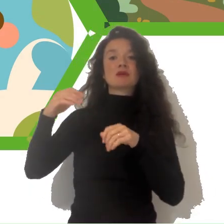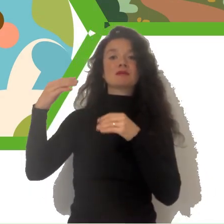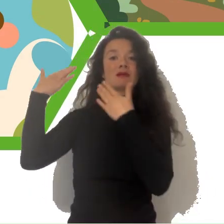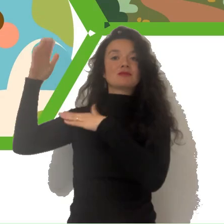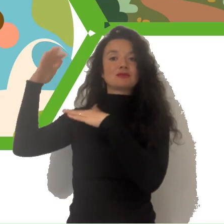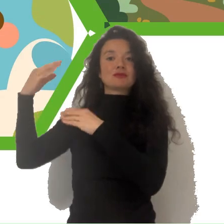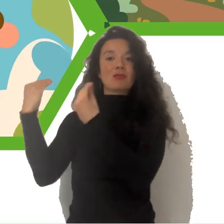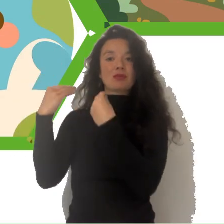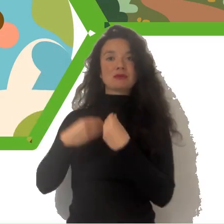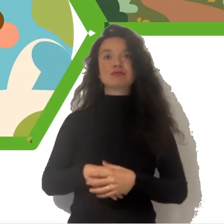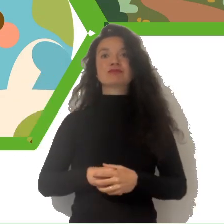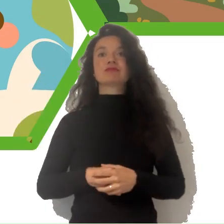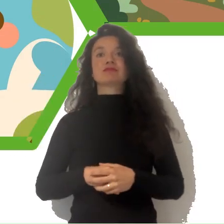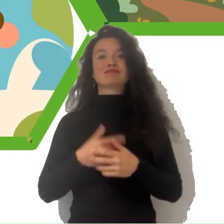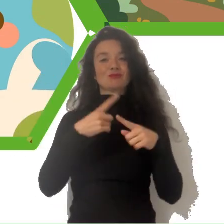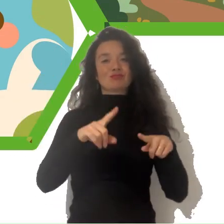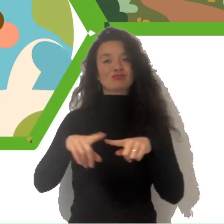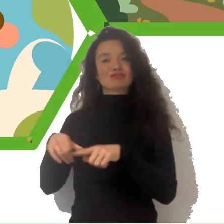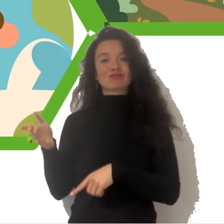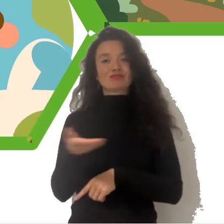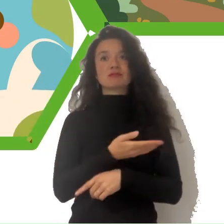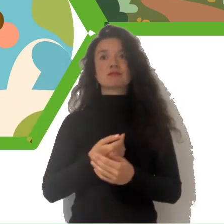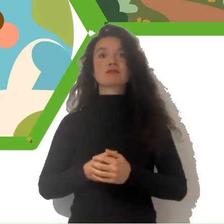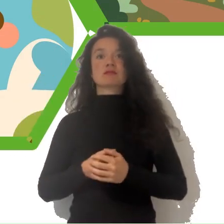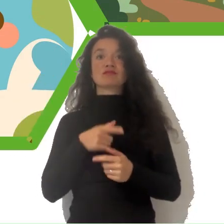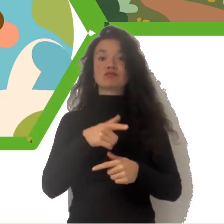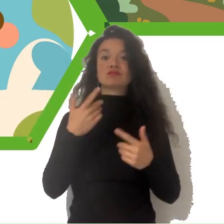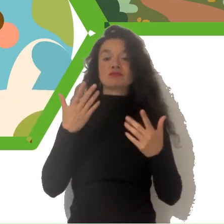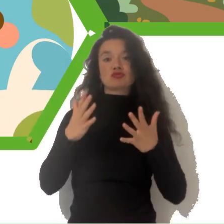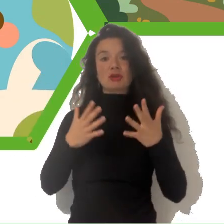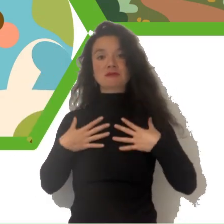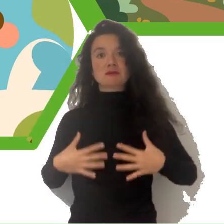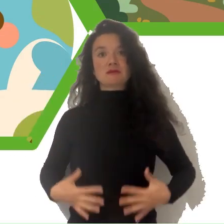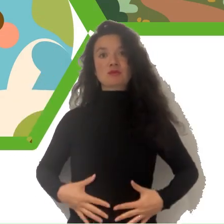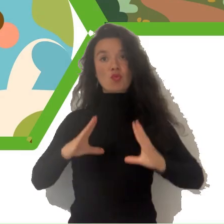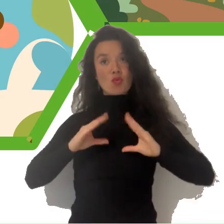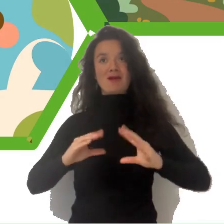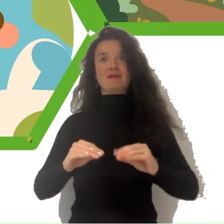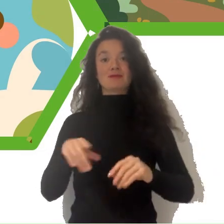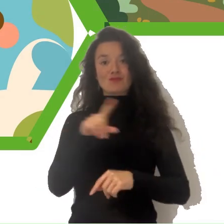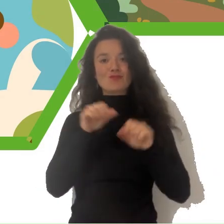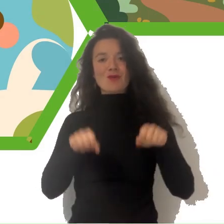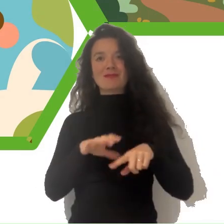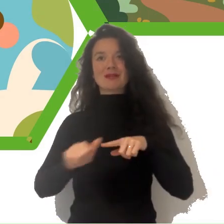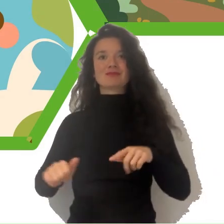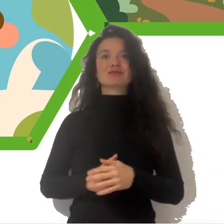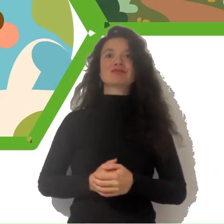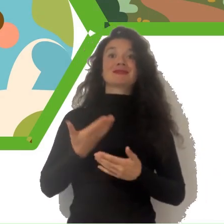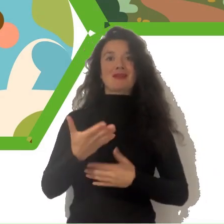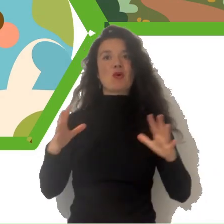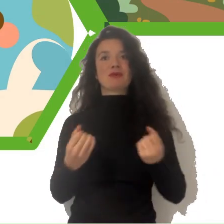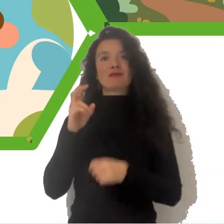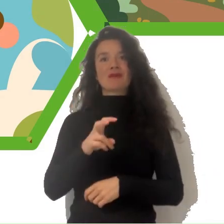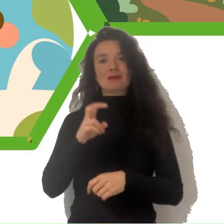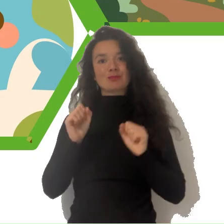is not only something that is work related, but it's something that you carry with you